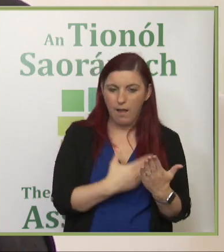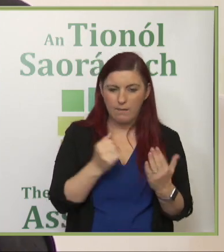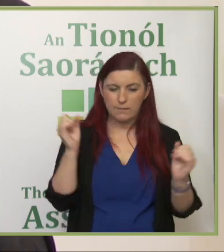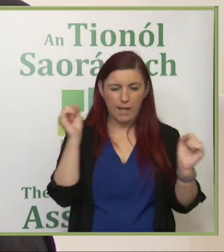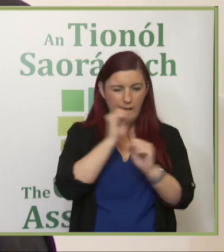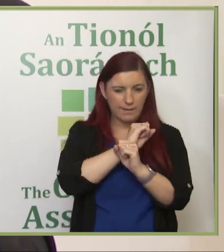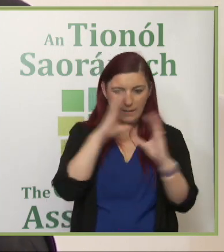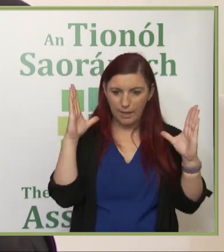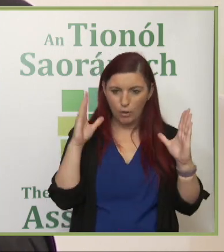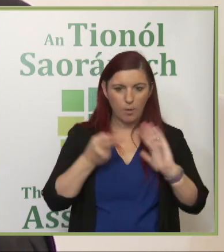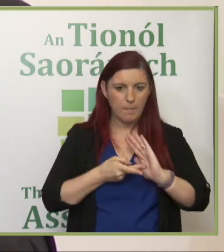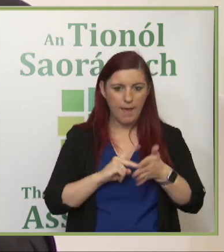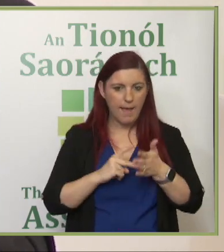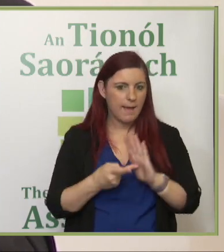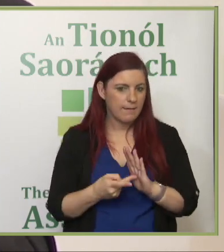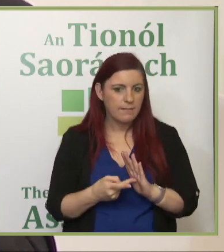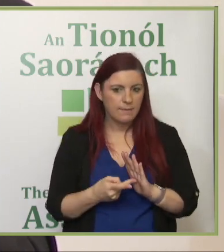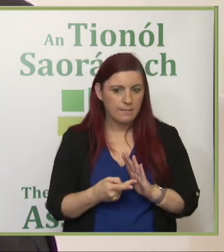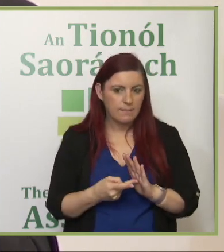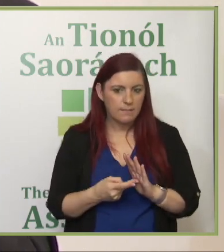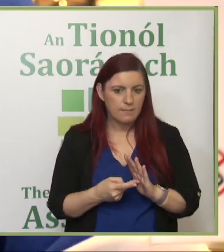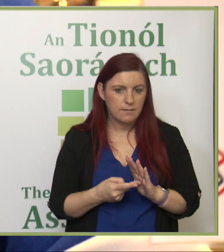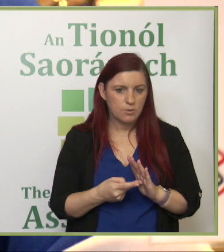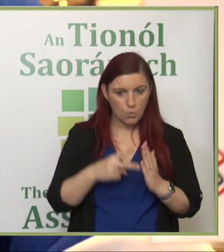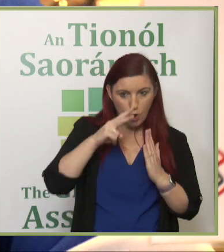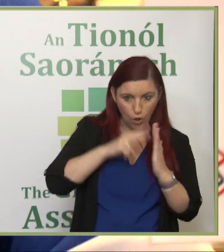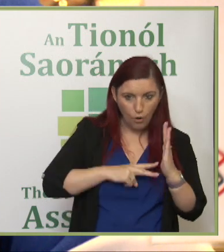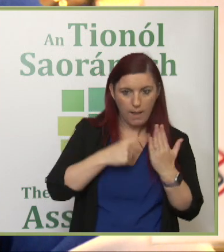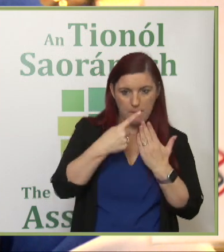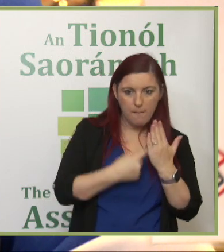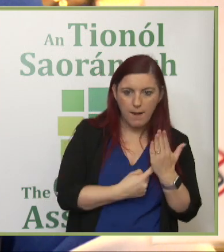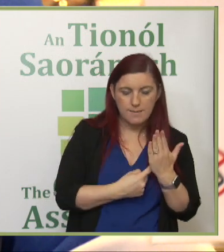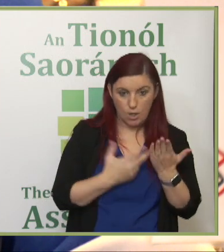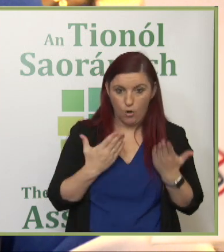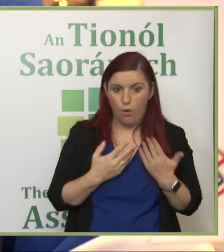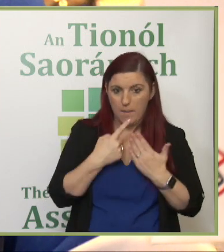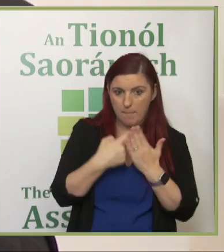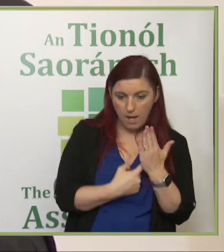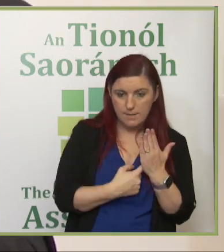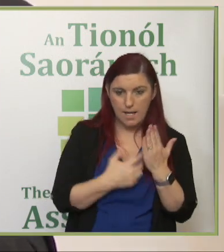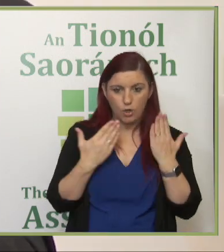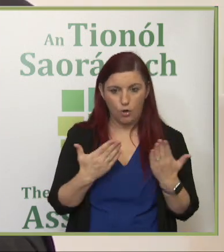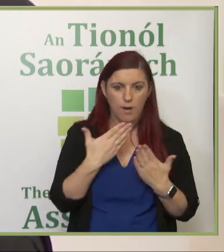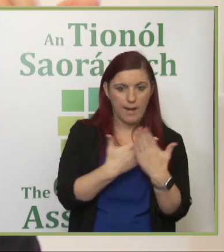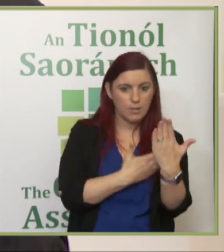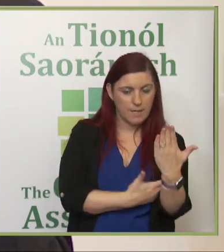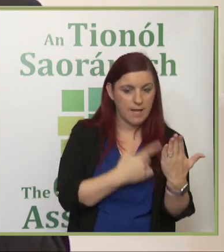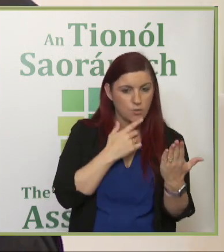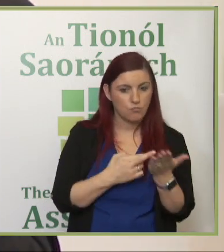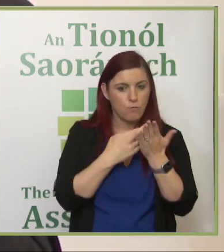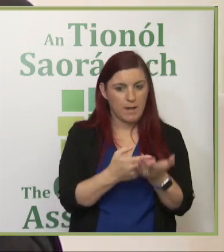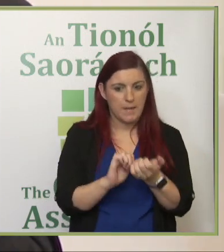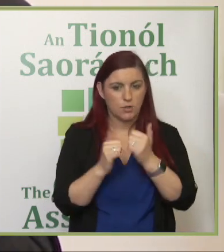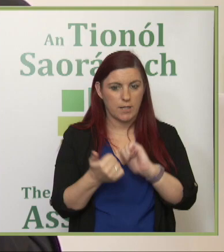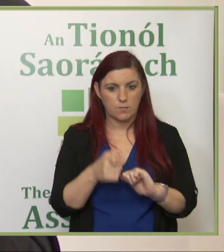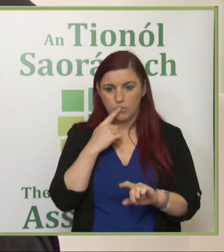clear mandate in terms of reference to look at the policy and current policies and to suggest where things need to be changed. But I'll just give